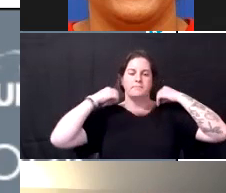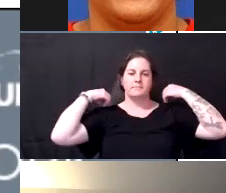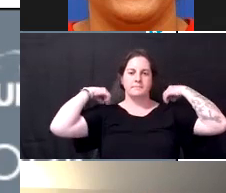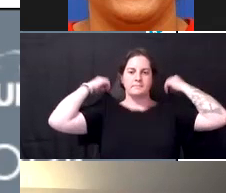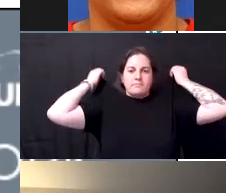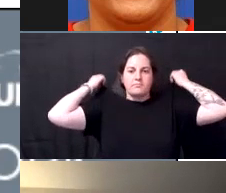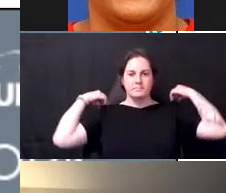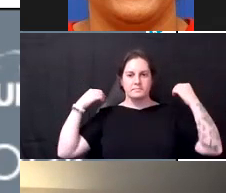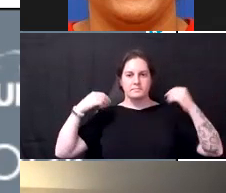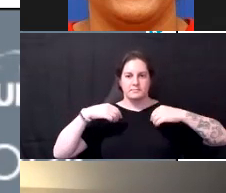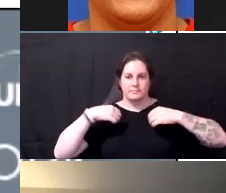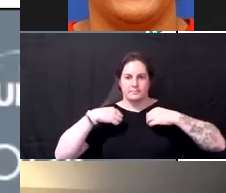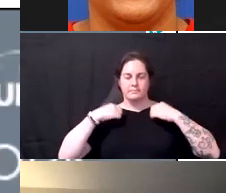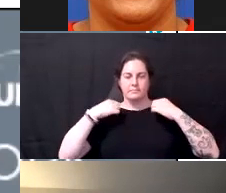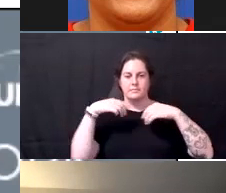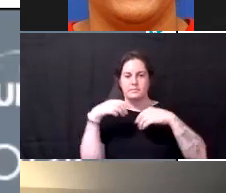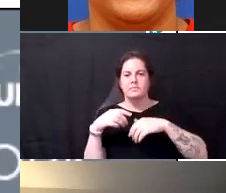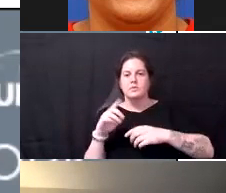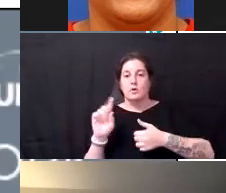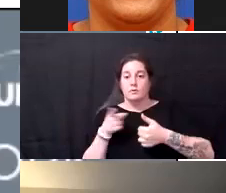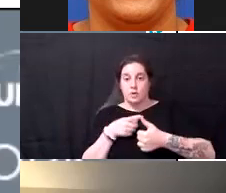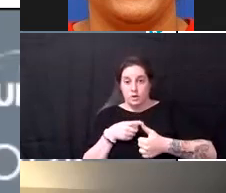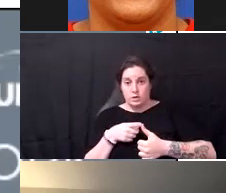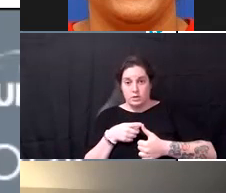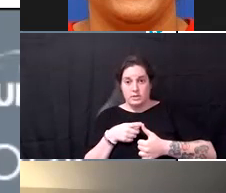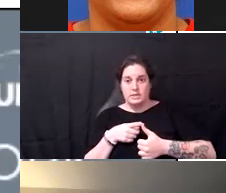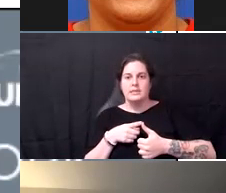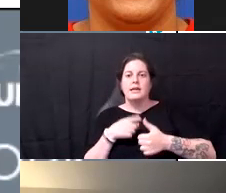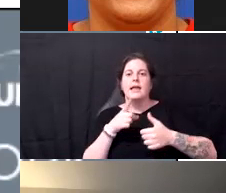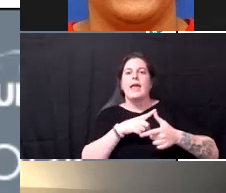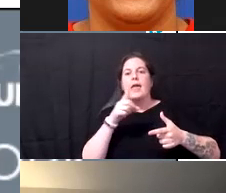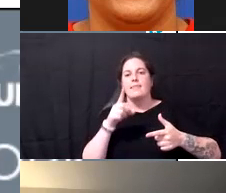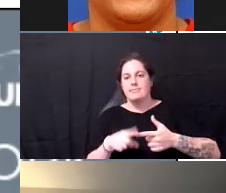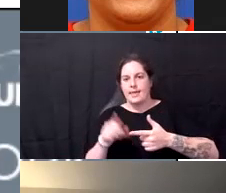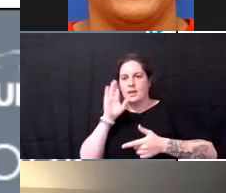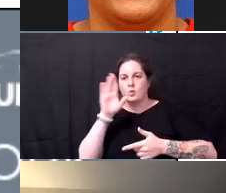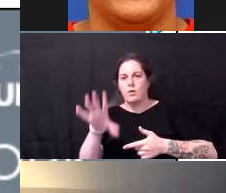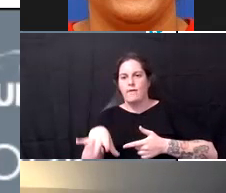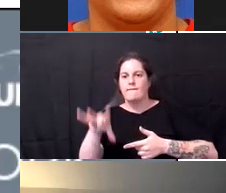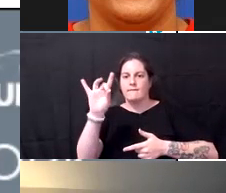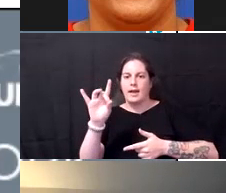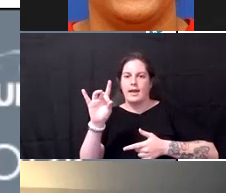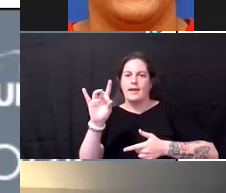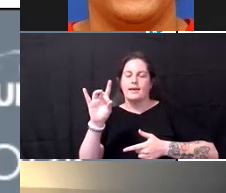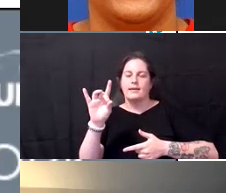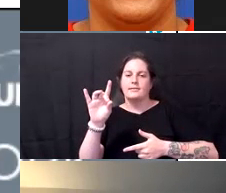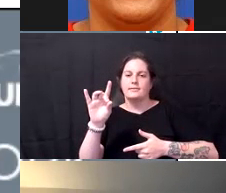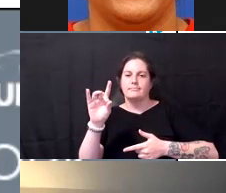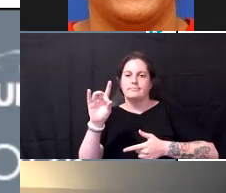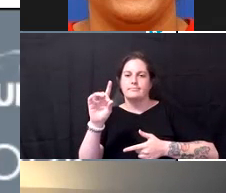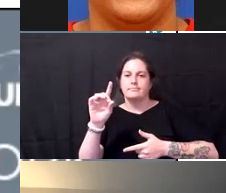and then I will find one that deals with free fall, and we will do that one as well.